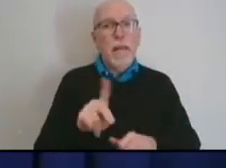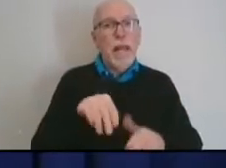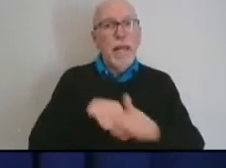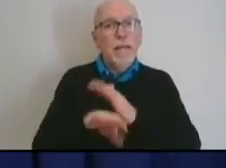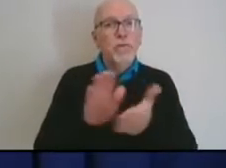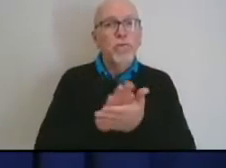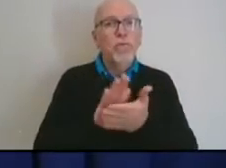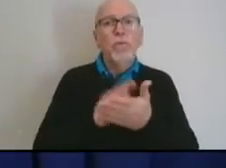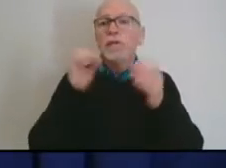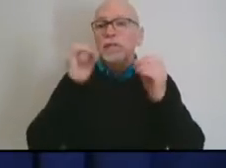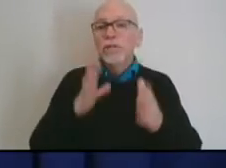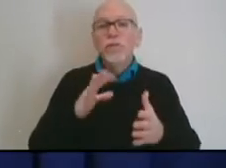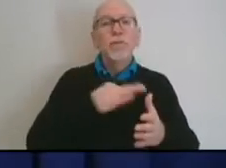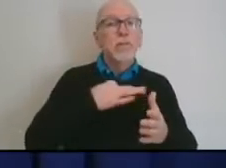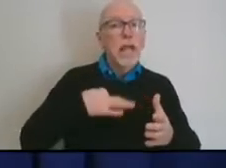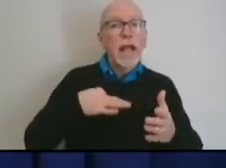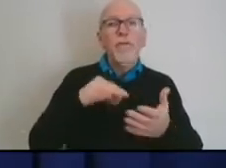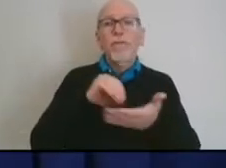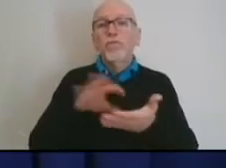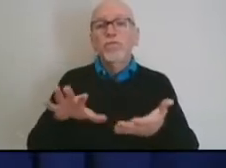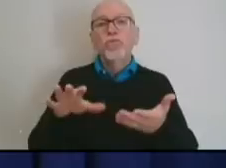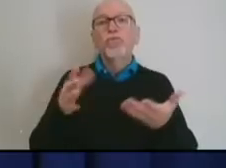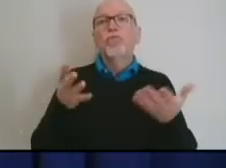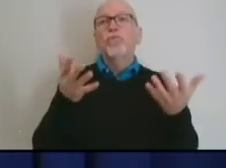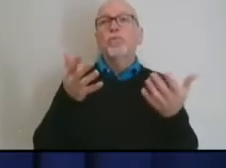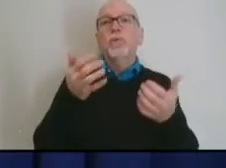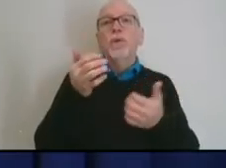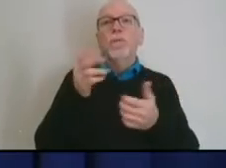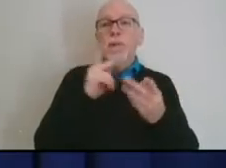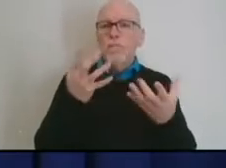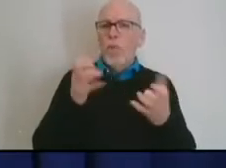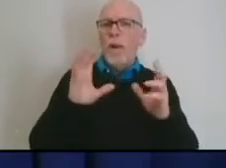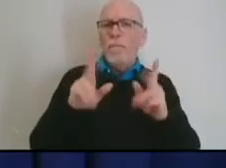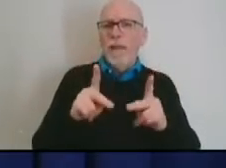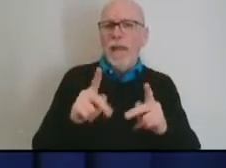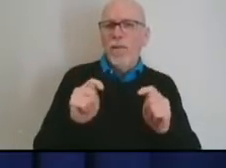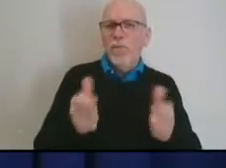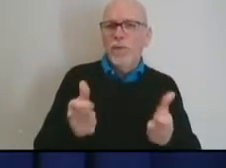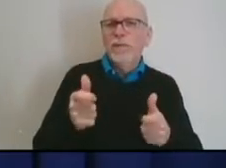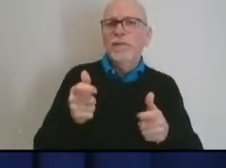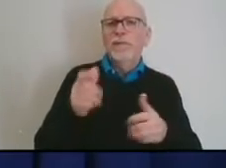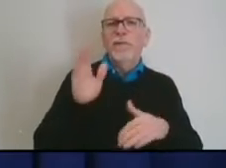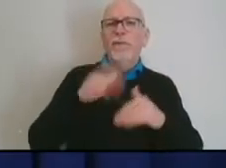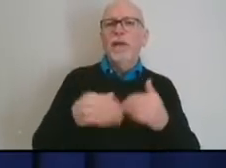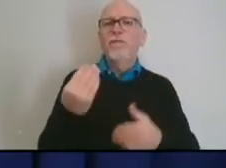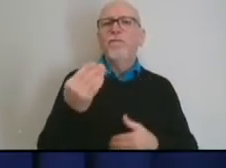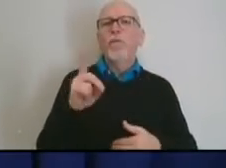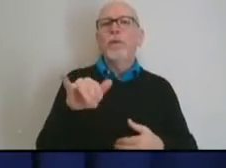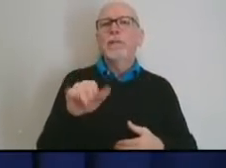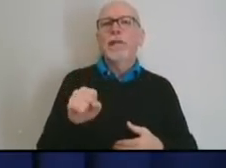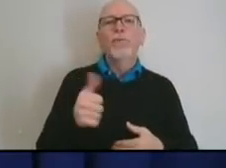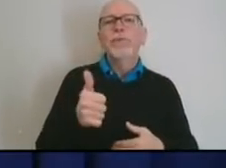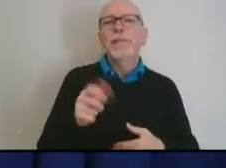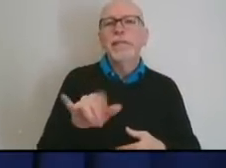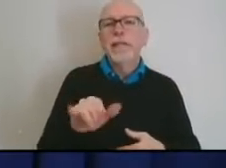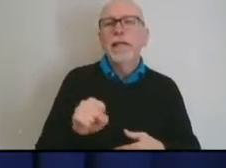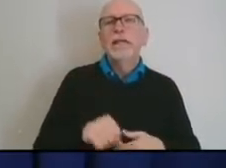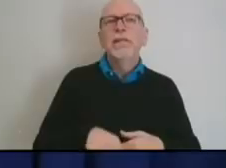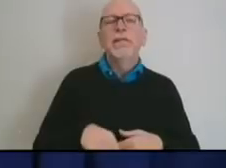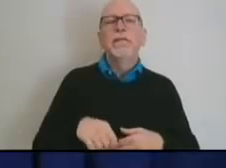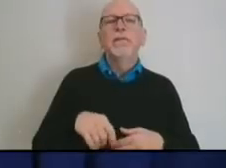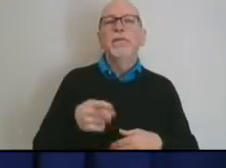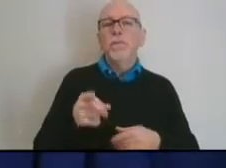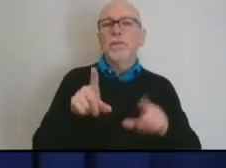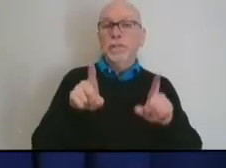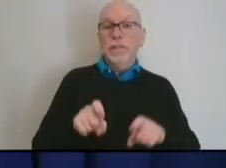teachers and staff, if individuals wanted to come back sooner than that 14 days or 10 days, certainly getting tested